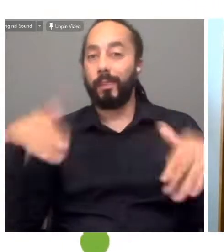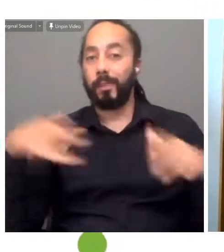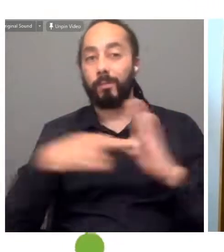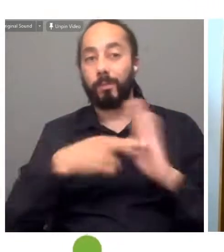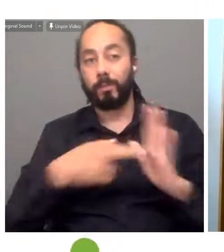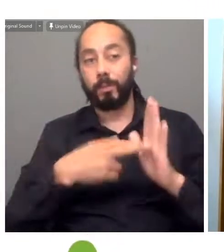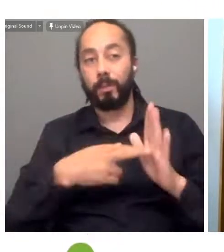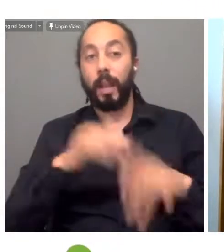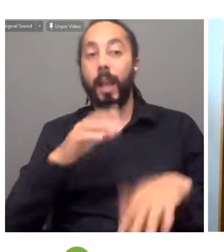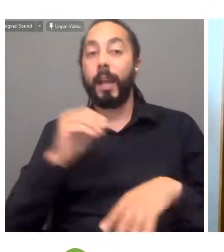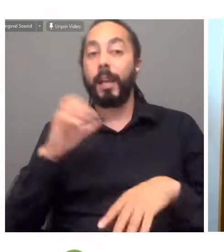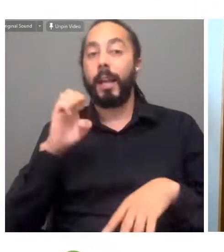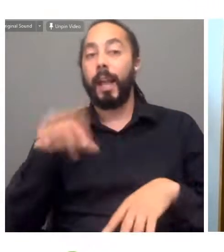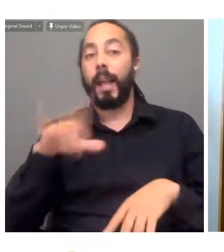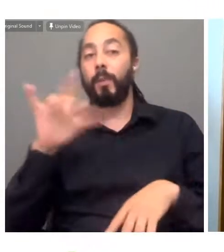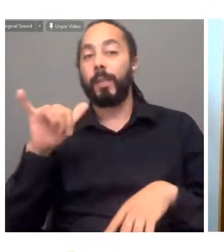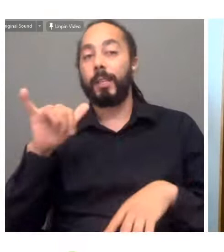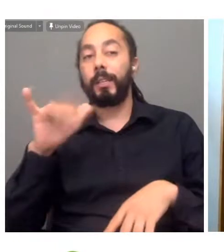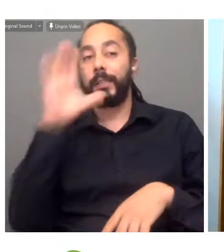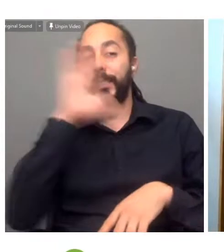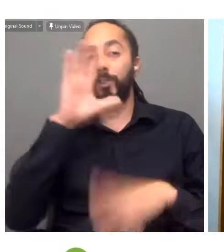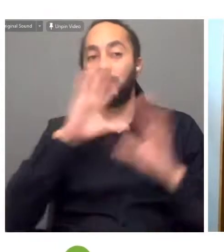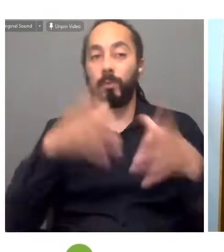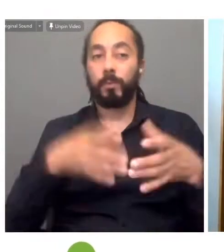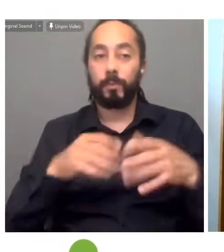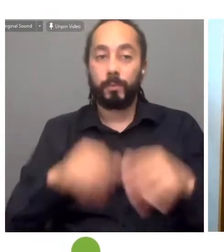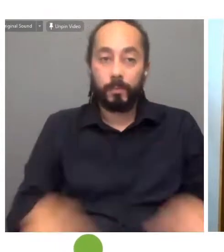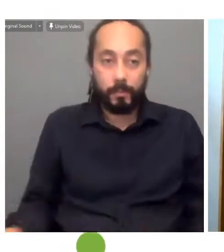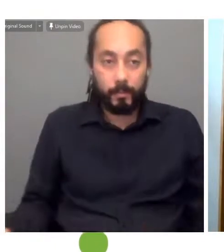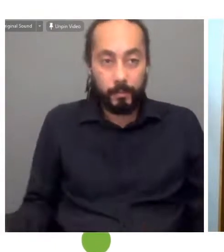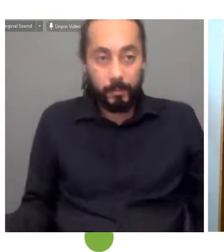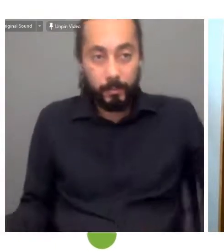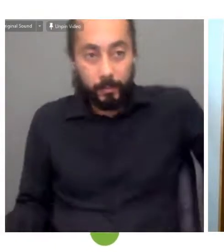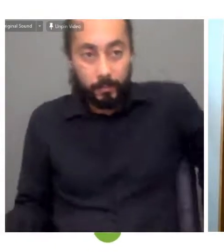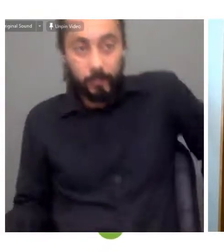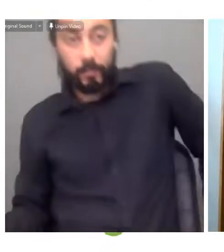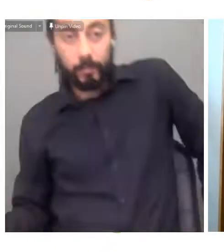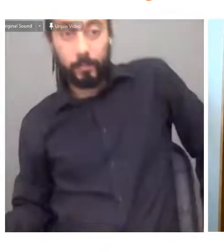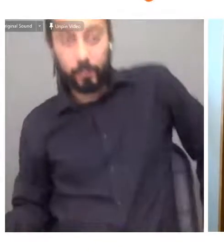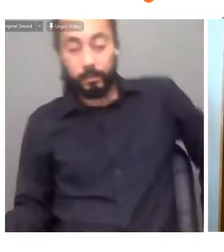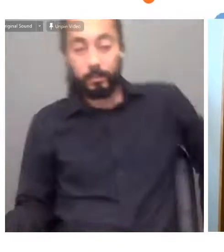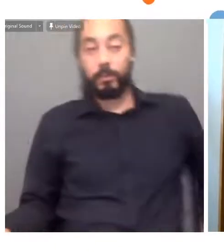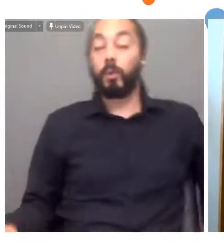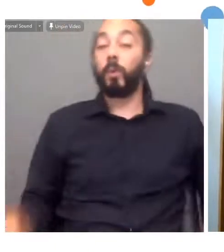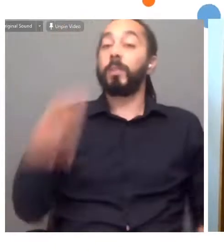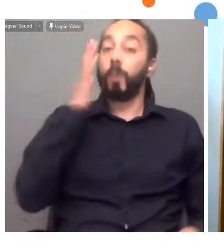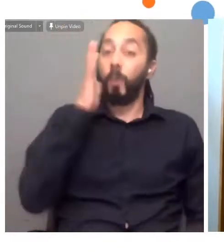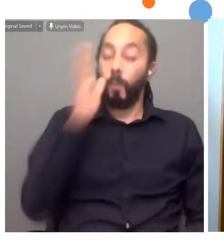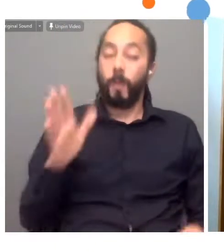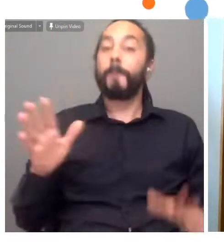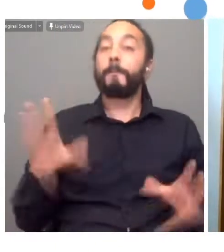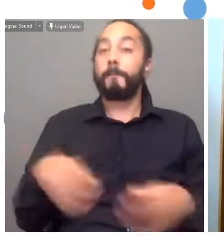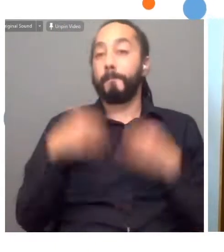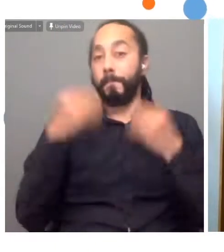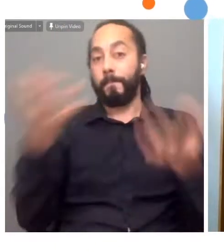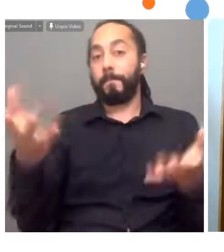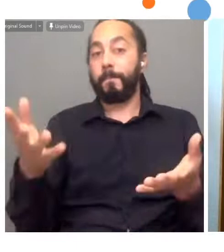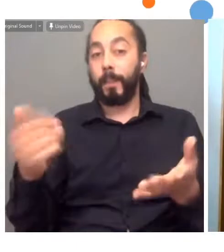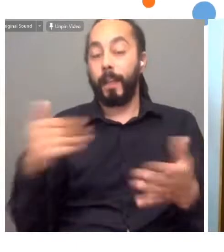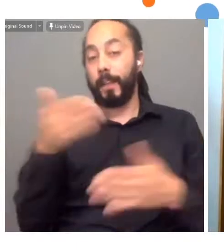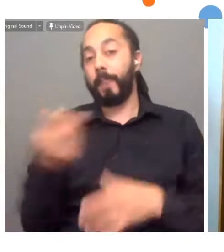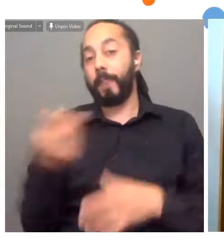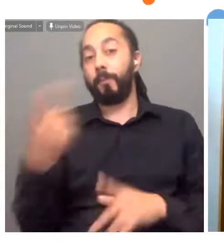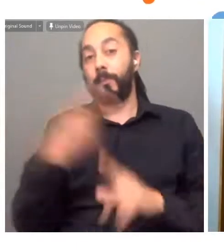equity-seeking groups. So this is coming your way and in the coming months, and I will need your